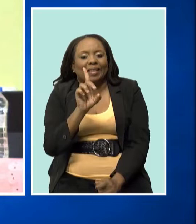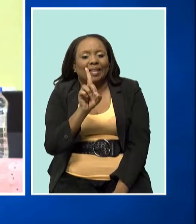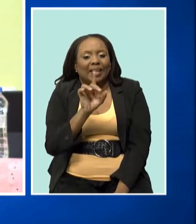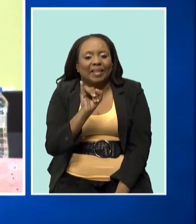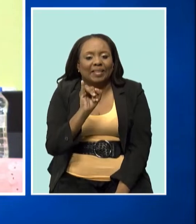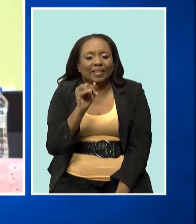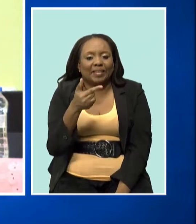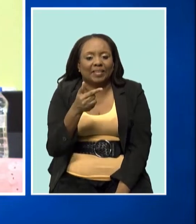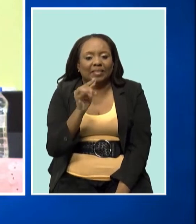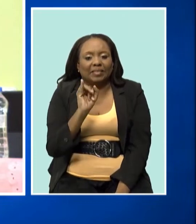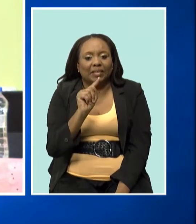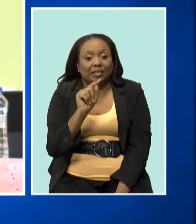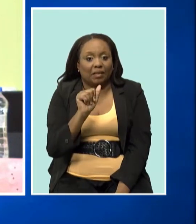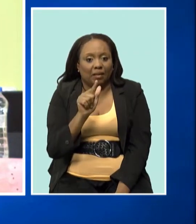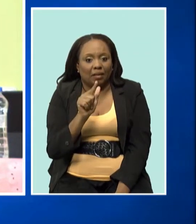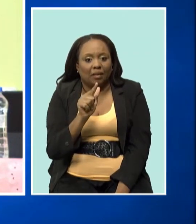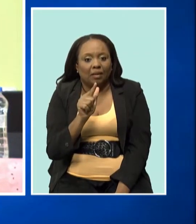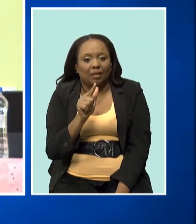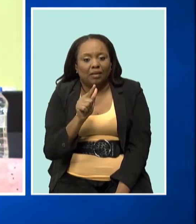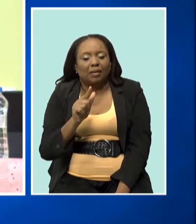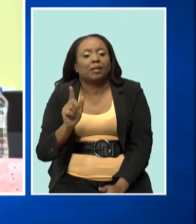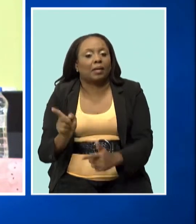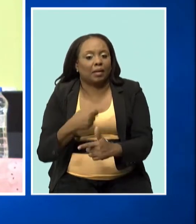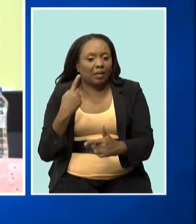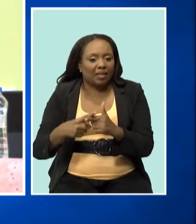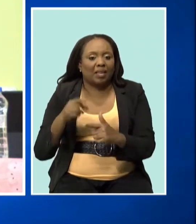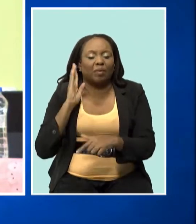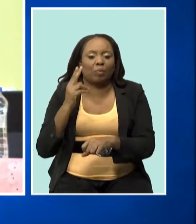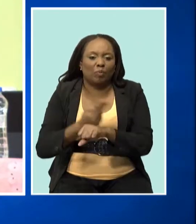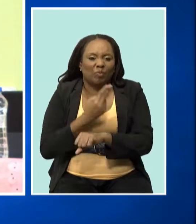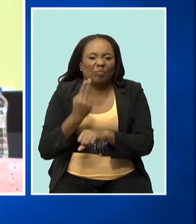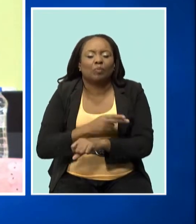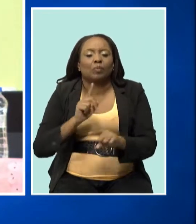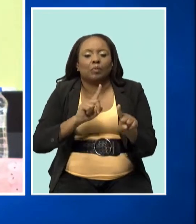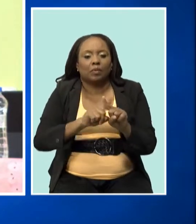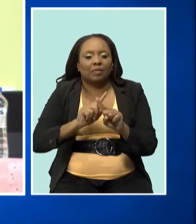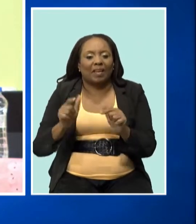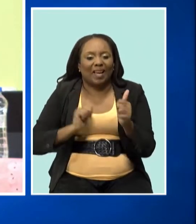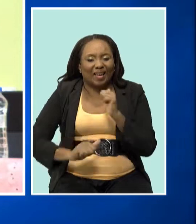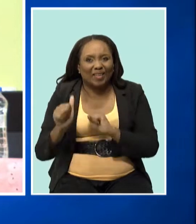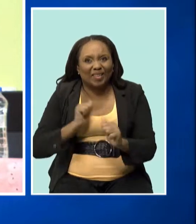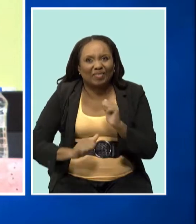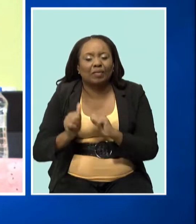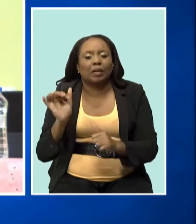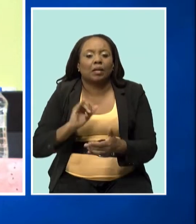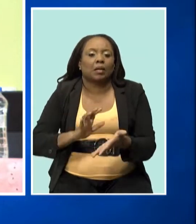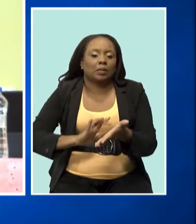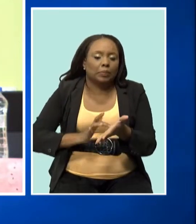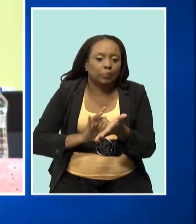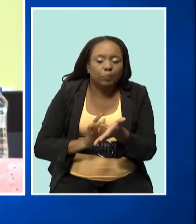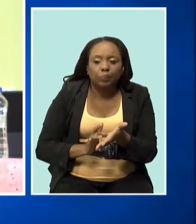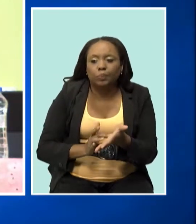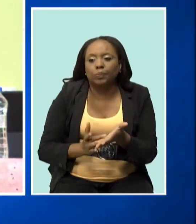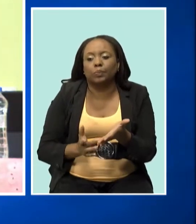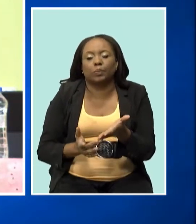cleared to prepare. He provided more details on the structure during a Barbados Labour Party St. George South branch meeting last